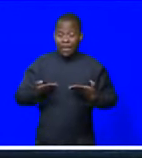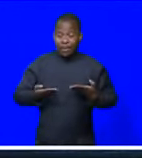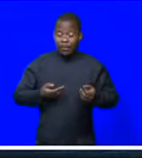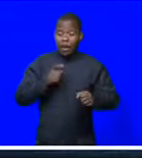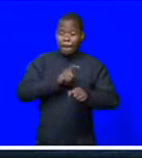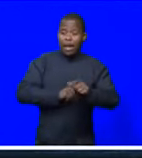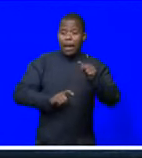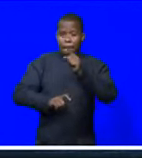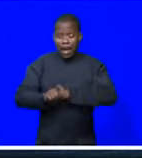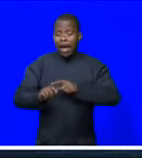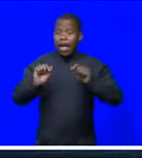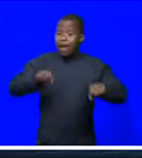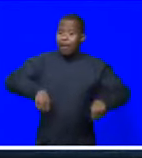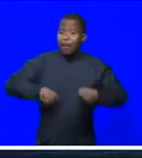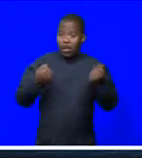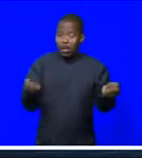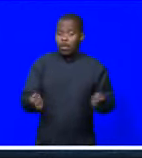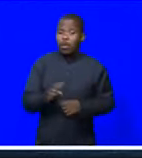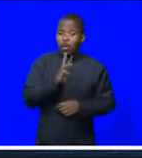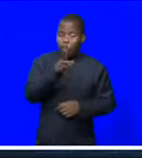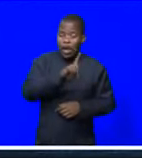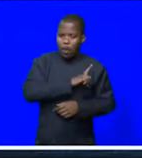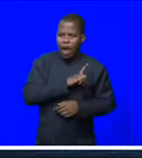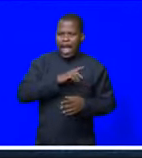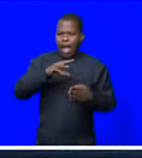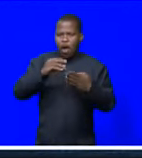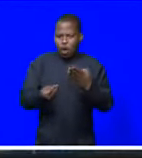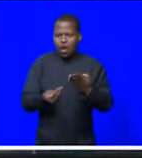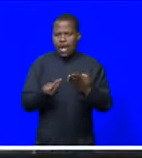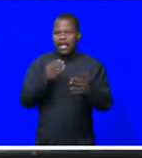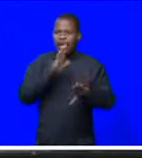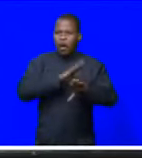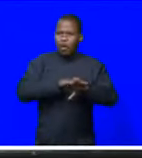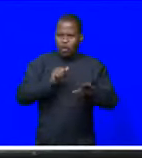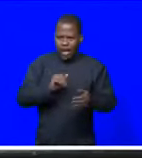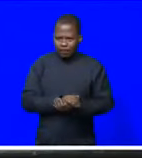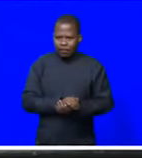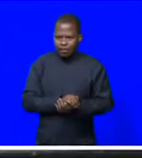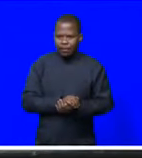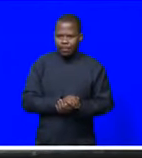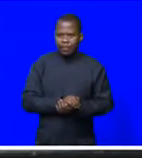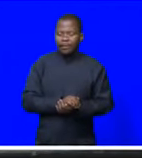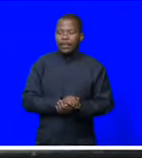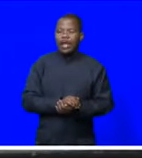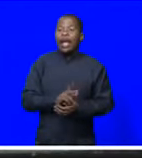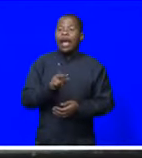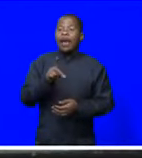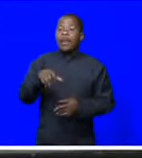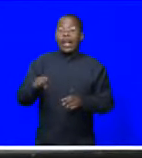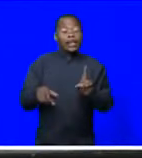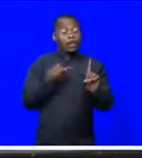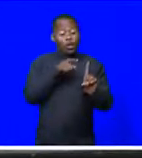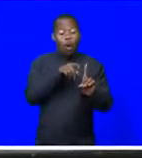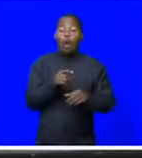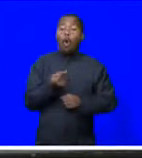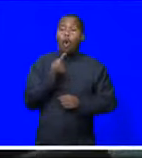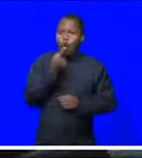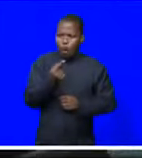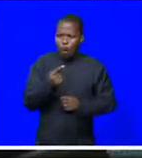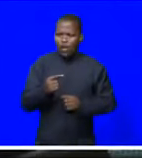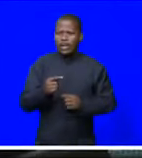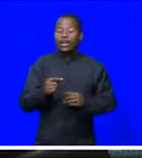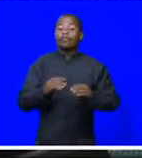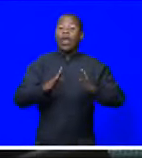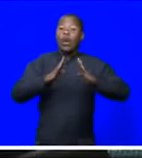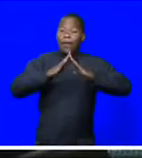it's almost impossible because bekude lama contracts bekabekwe phansi. Dr. Zwane assures PAC that control measures in the ministry have